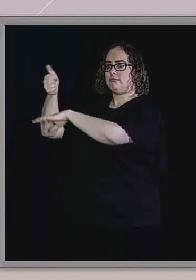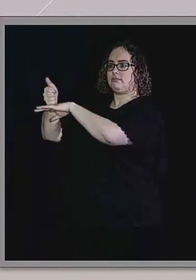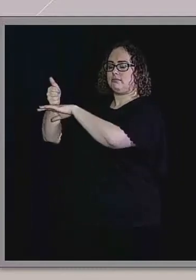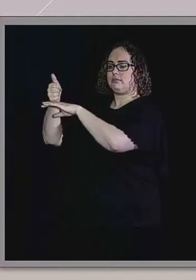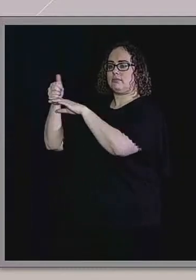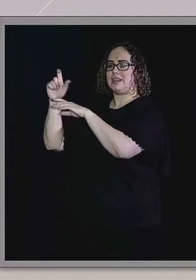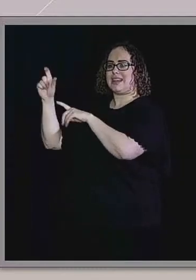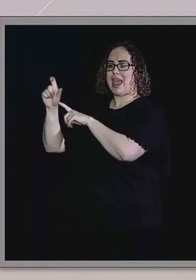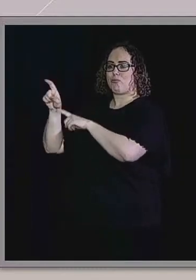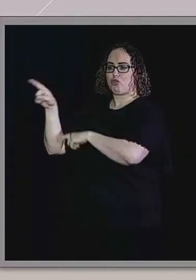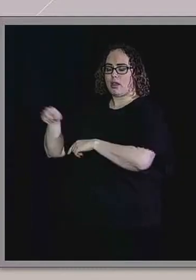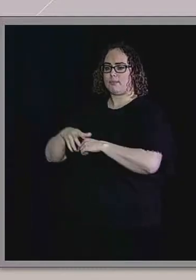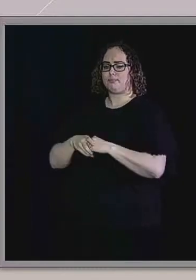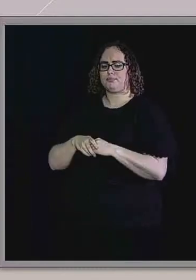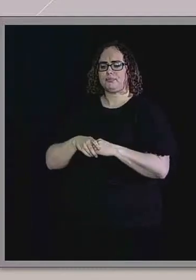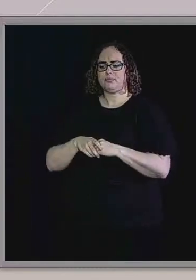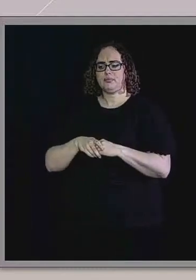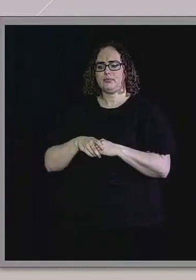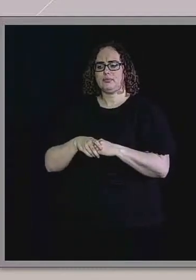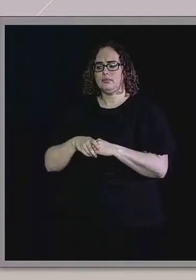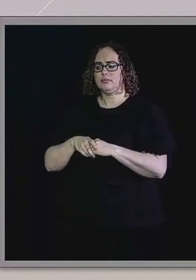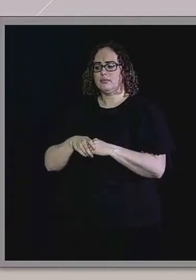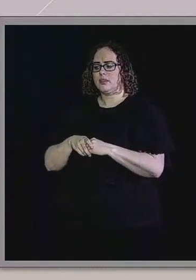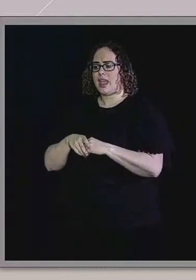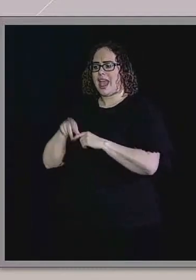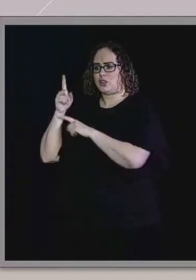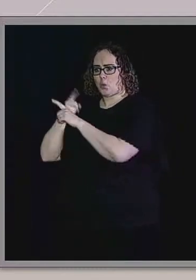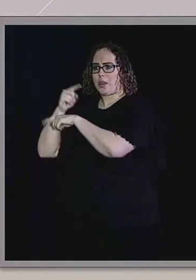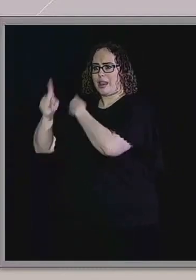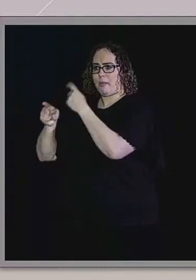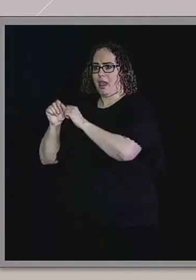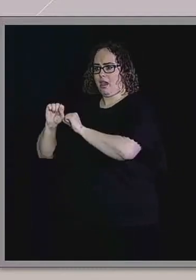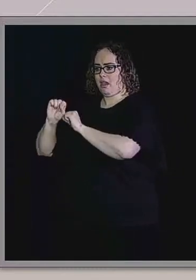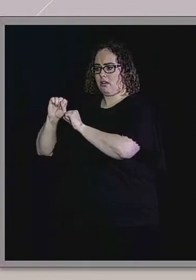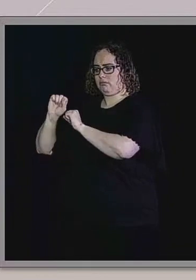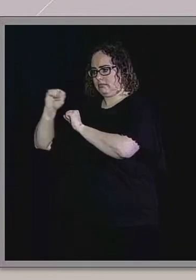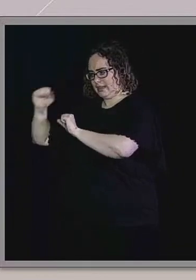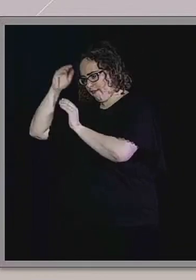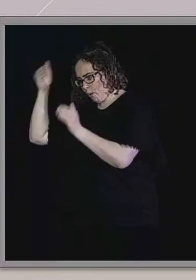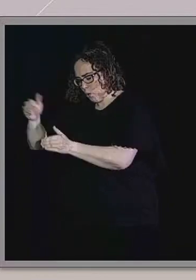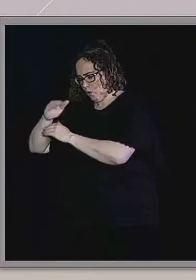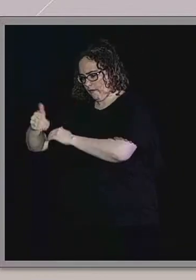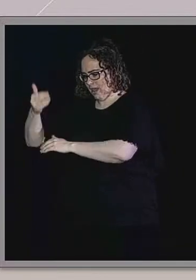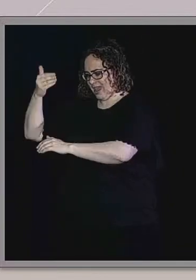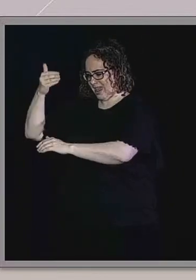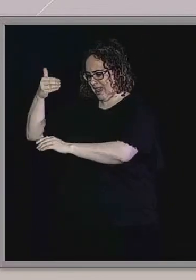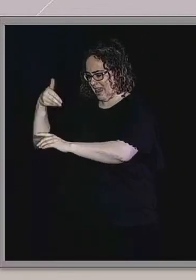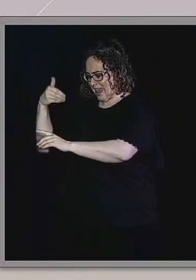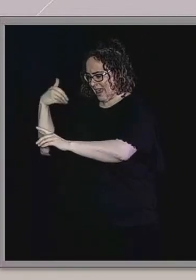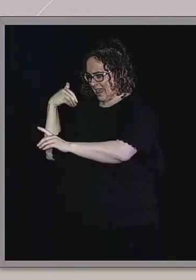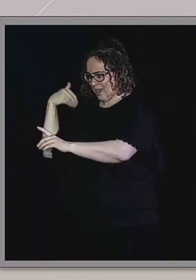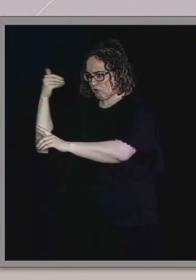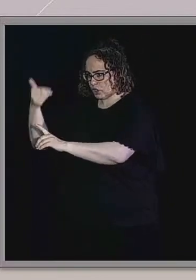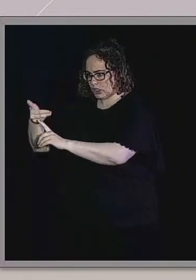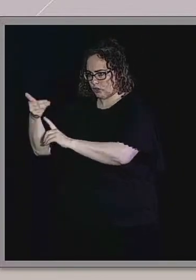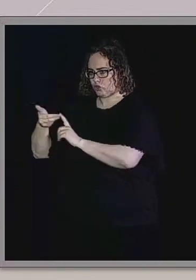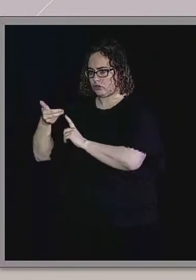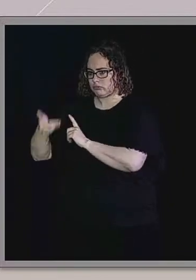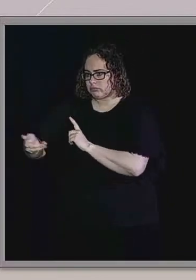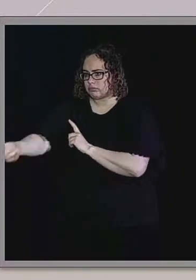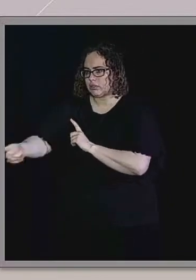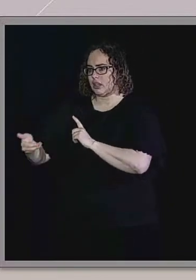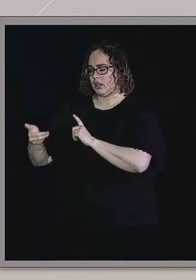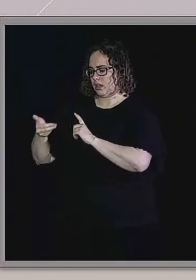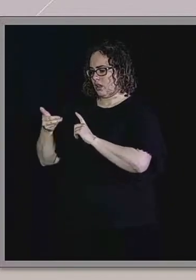in relation to the heritage destruction, that is something that that I think that would be good